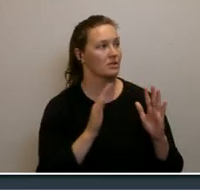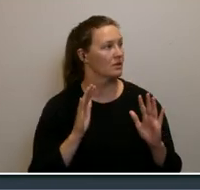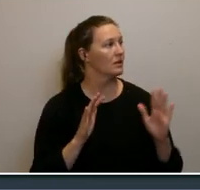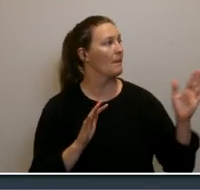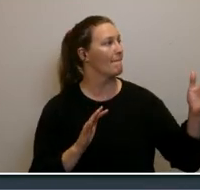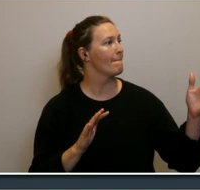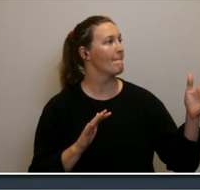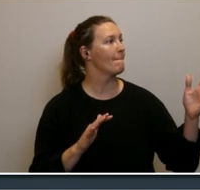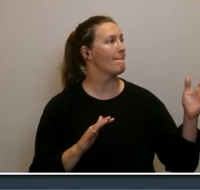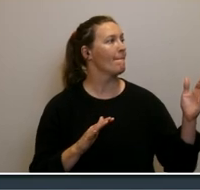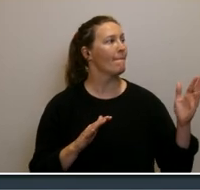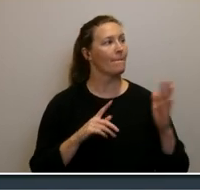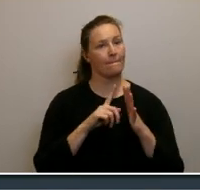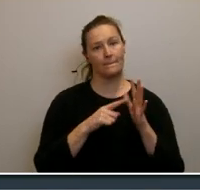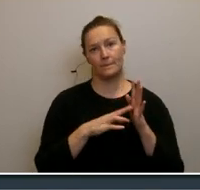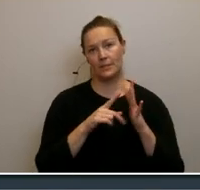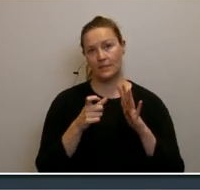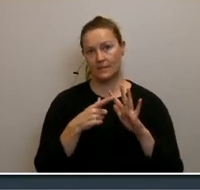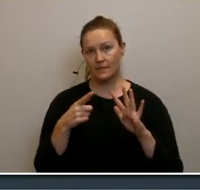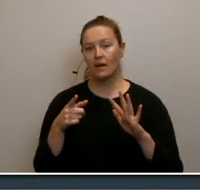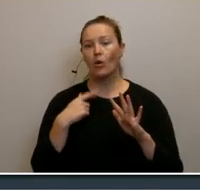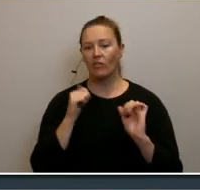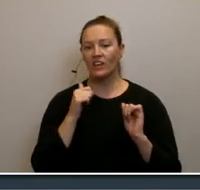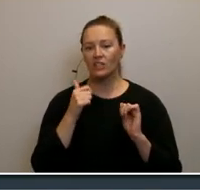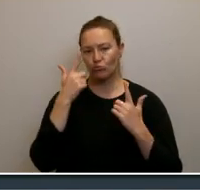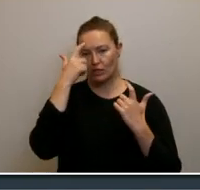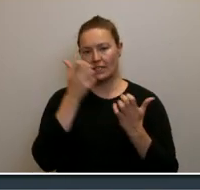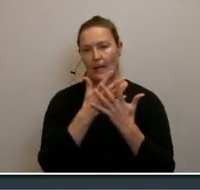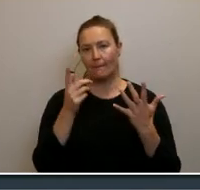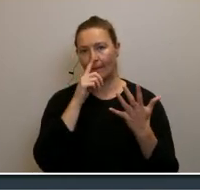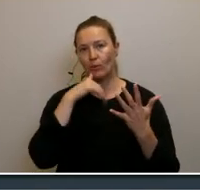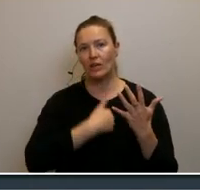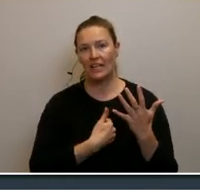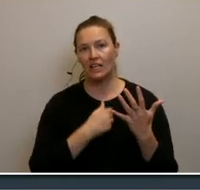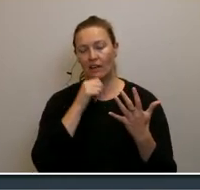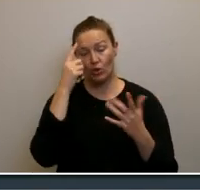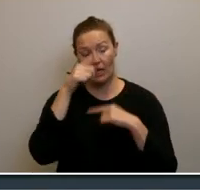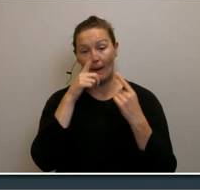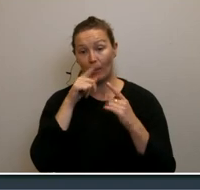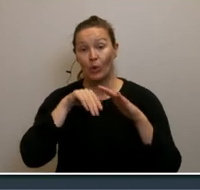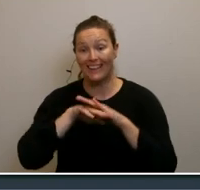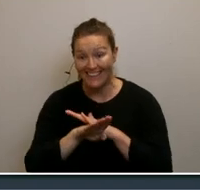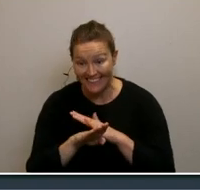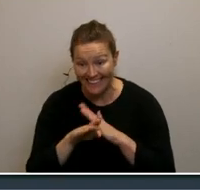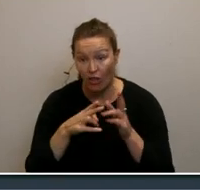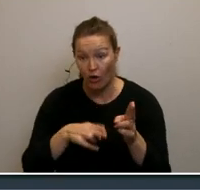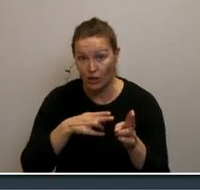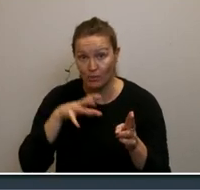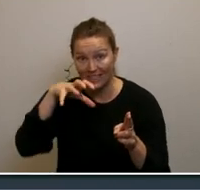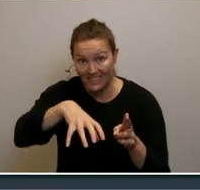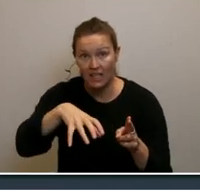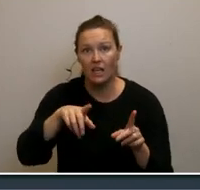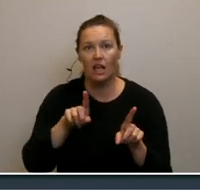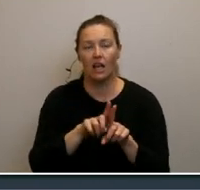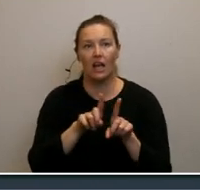Okay. I mean, we have actually done projections of numbers that we'd need, and if you think of the actual inpatient part of the hospice as a bit like